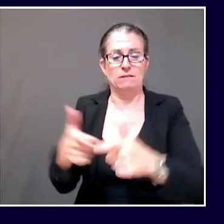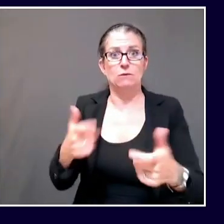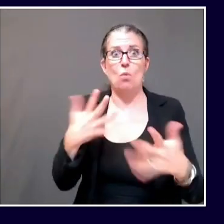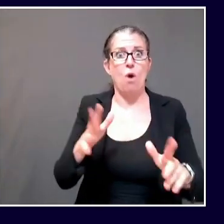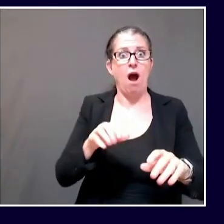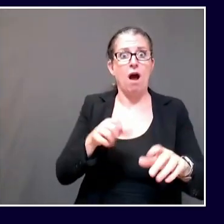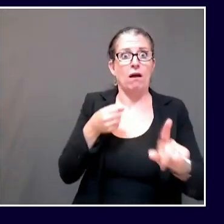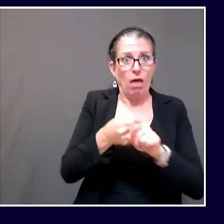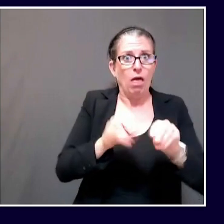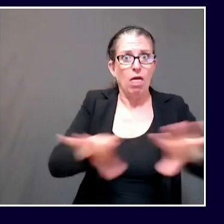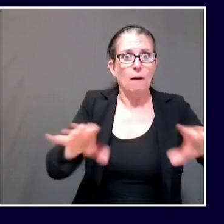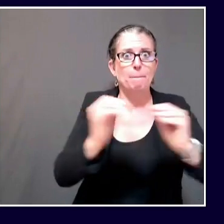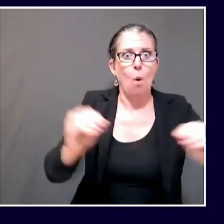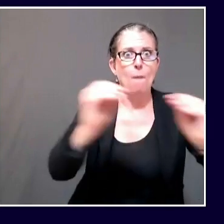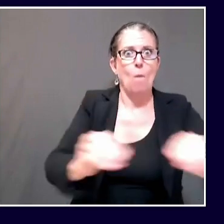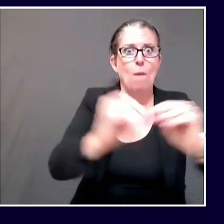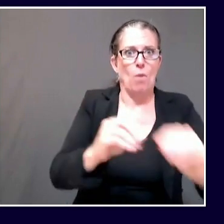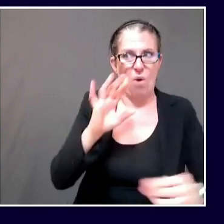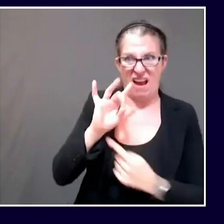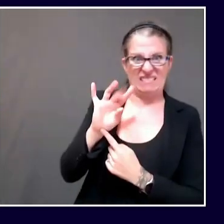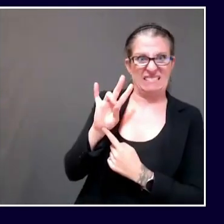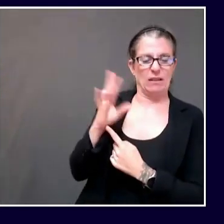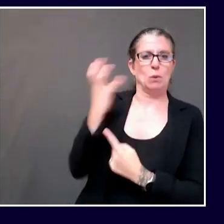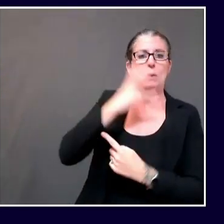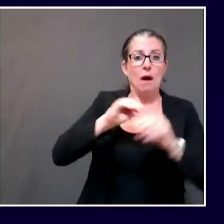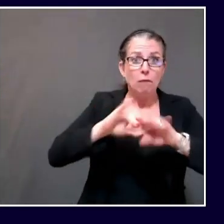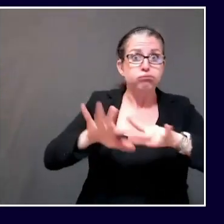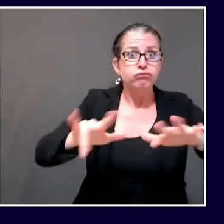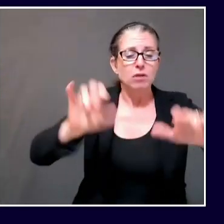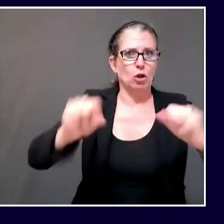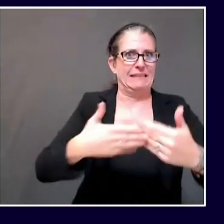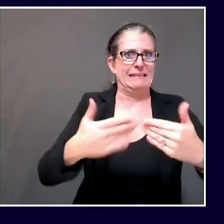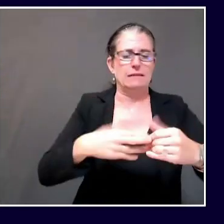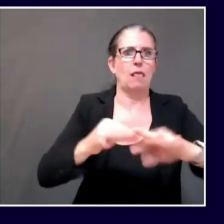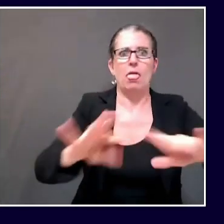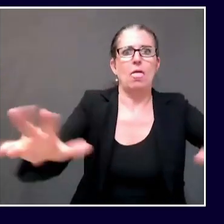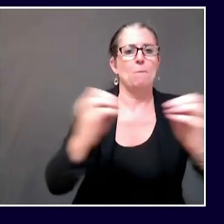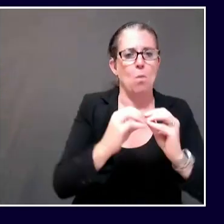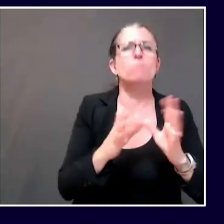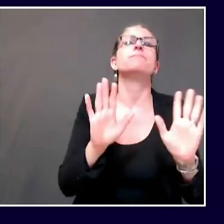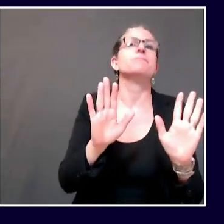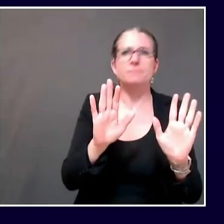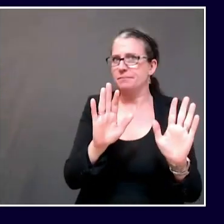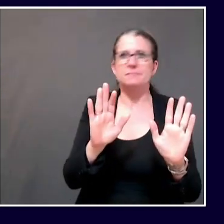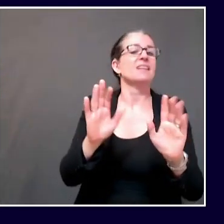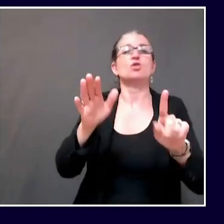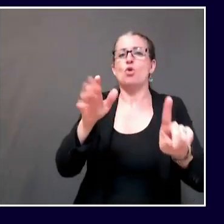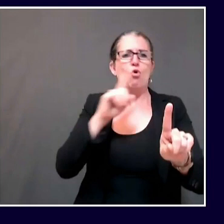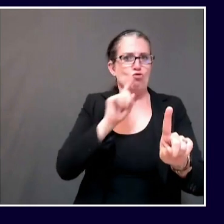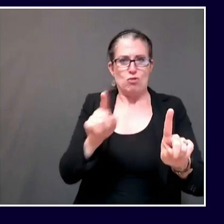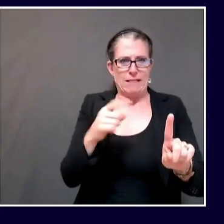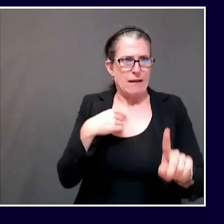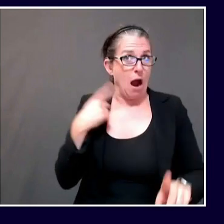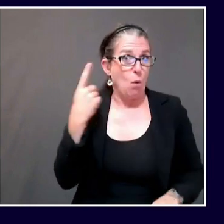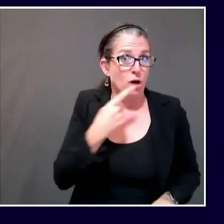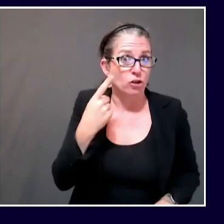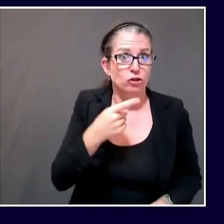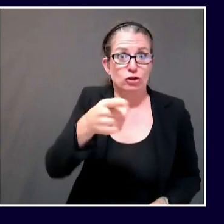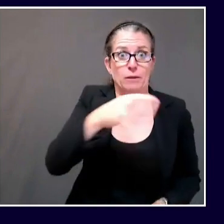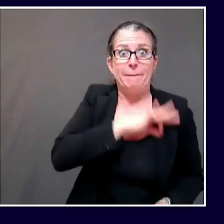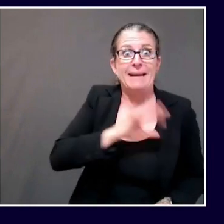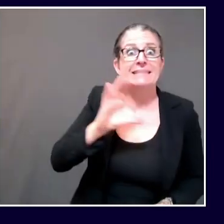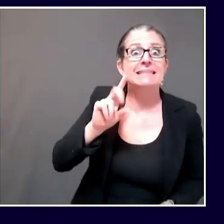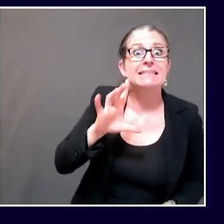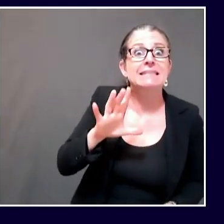I'm wondering, can you give an update on where Maine CDC's contact tracing workforce stands, how